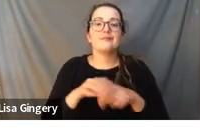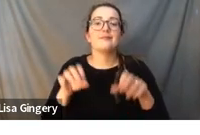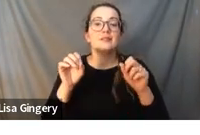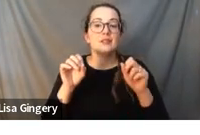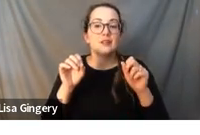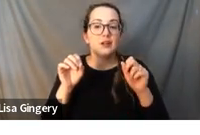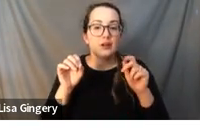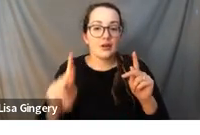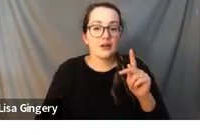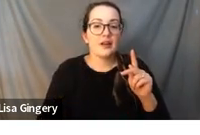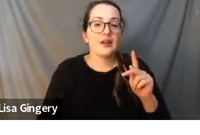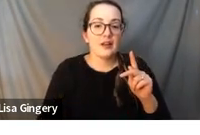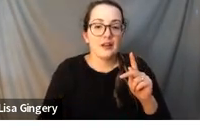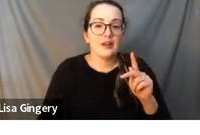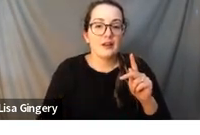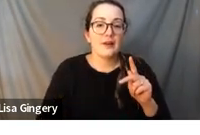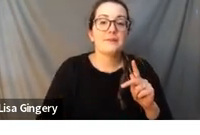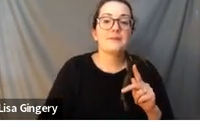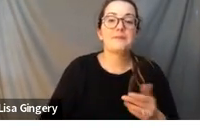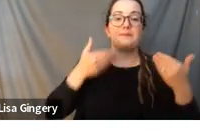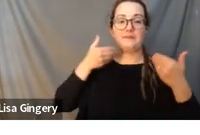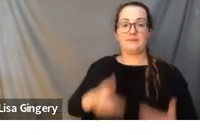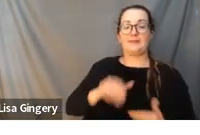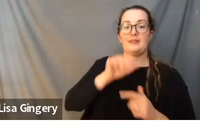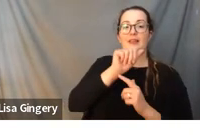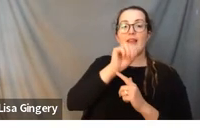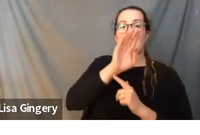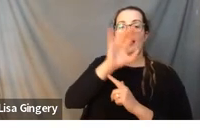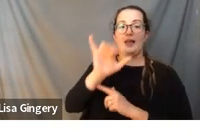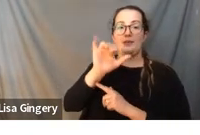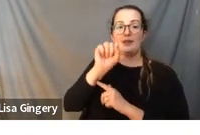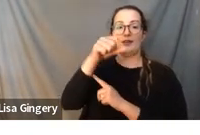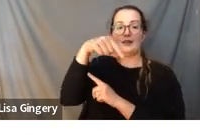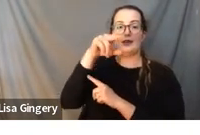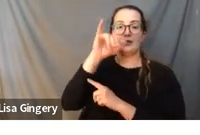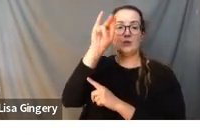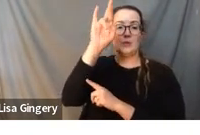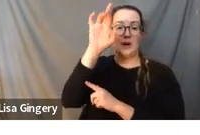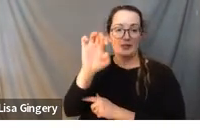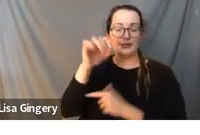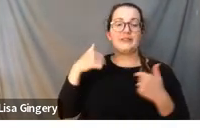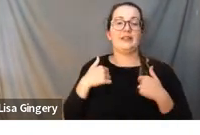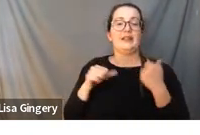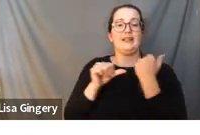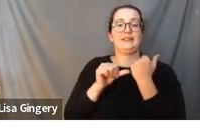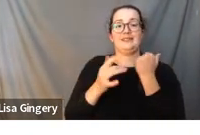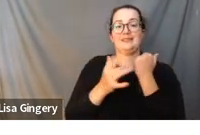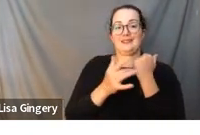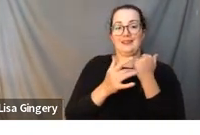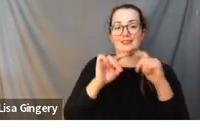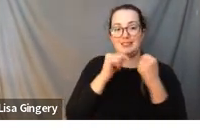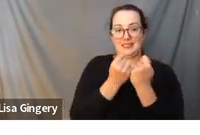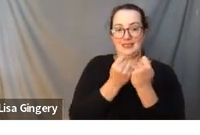my name is Abby Squires. I am working here on the assistive technology team as well. I specialize in AT for gaming and for